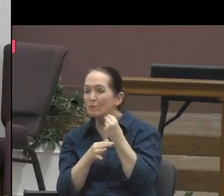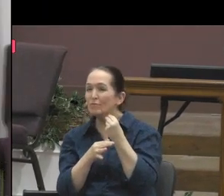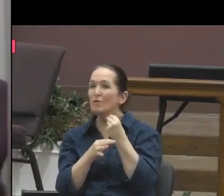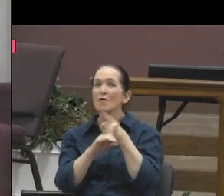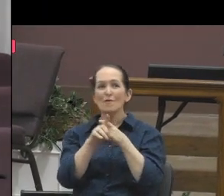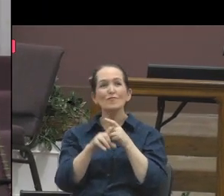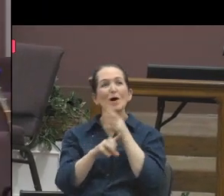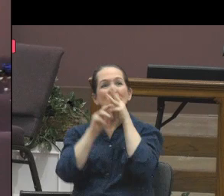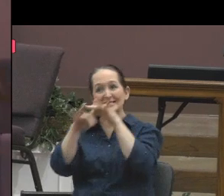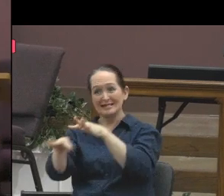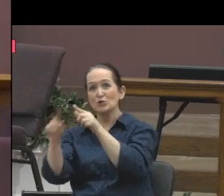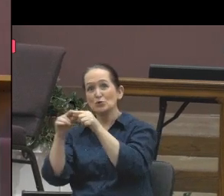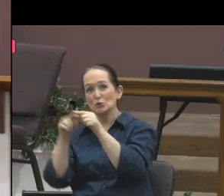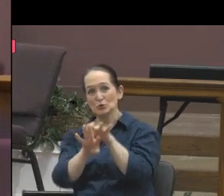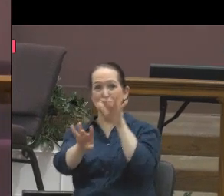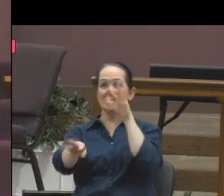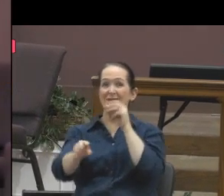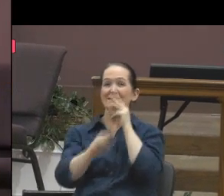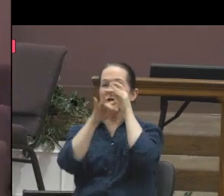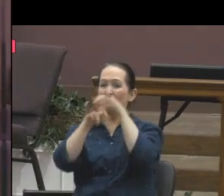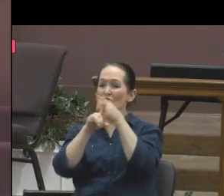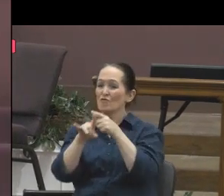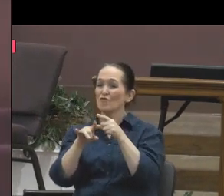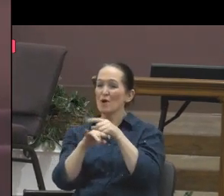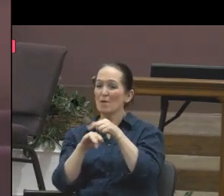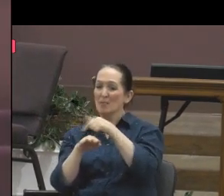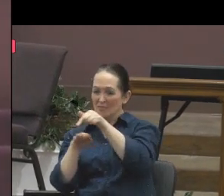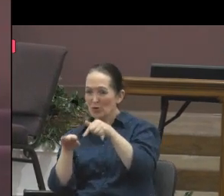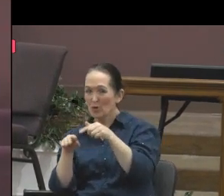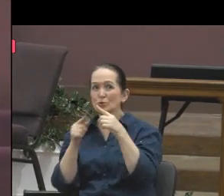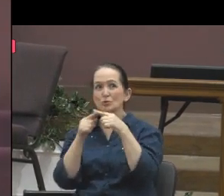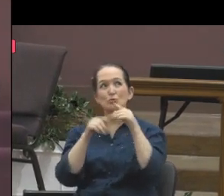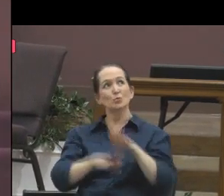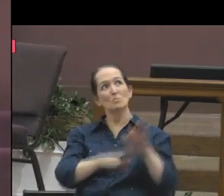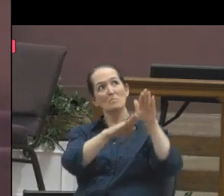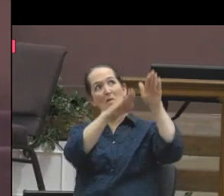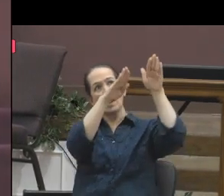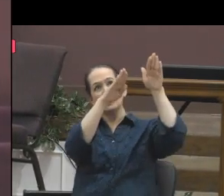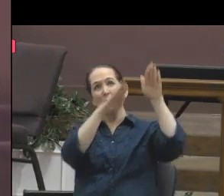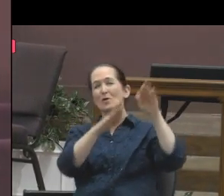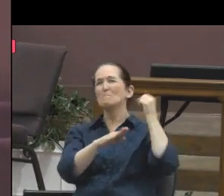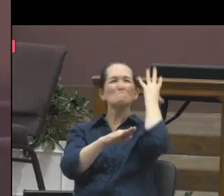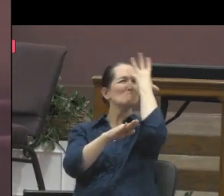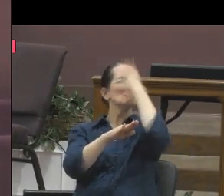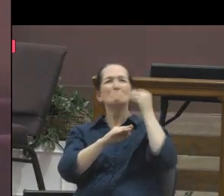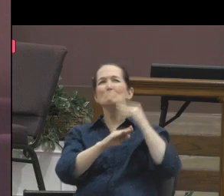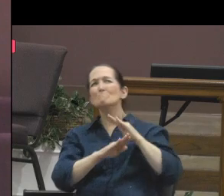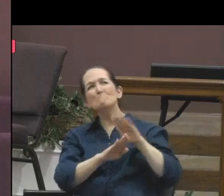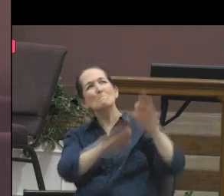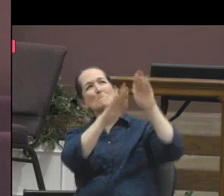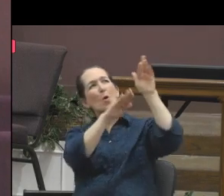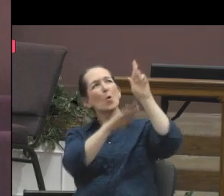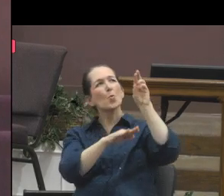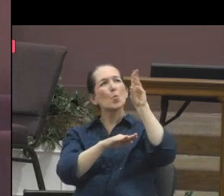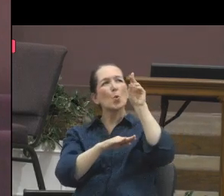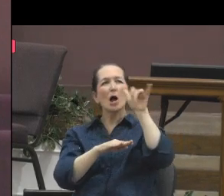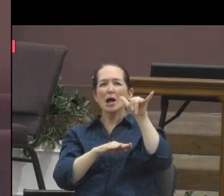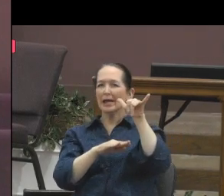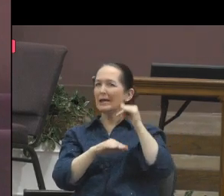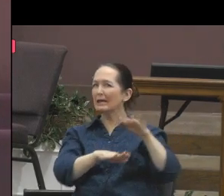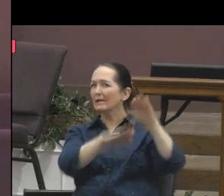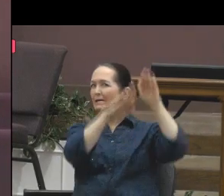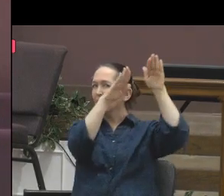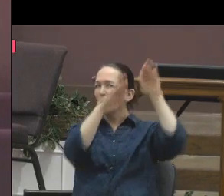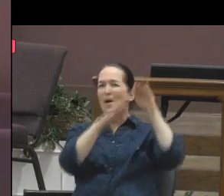From sea to shining sea, from the coasts to the mountains, the majesty of the Rockies, and